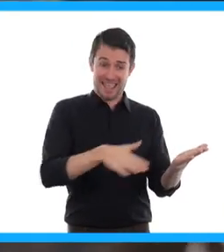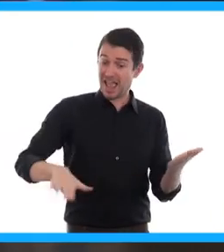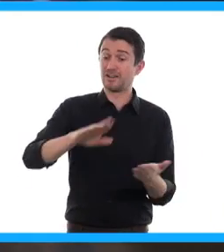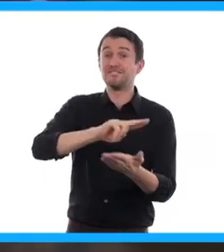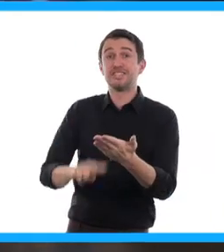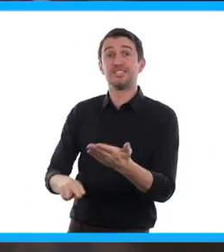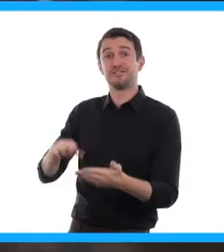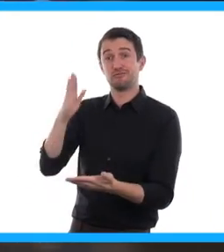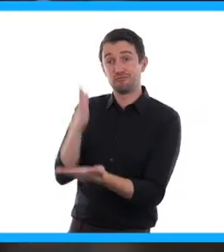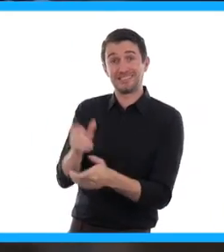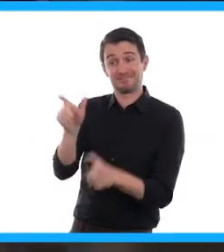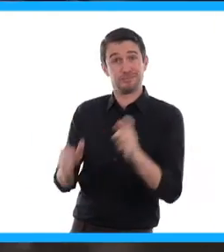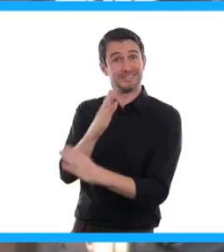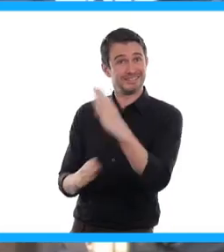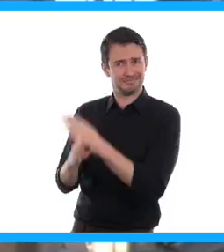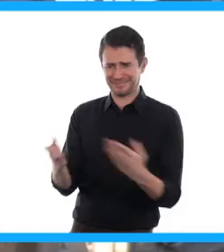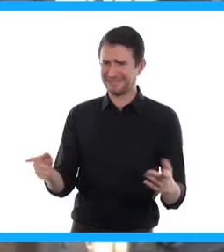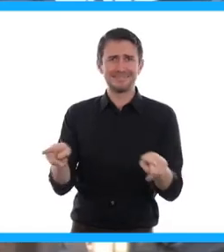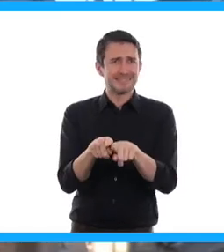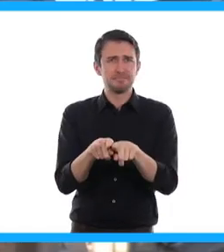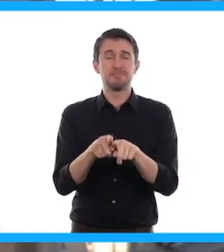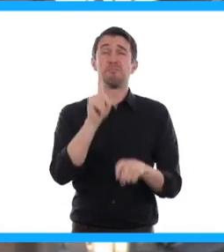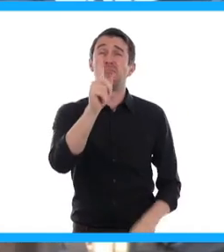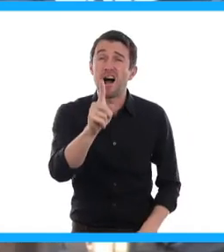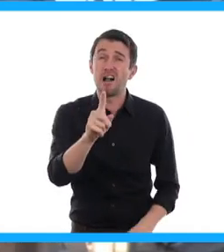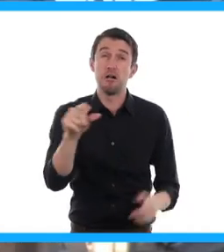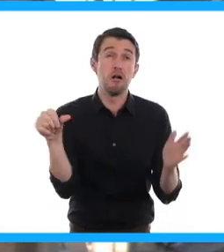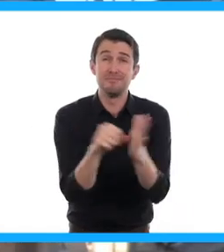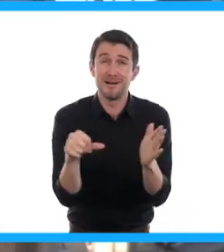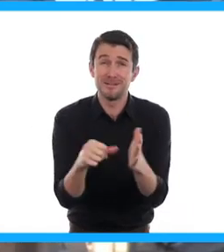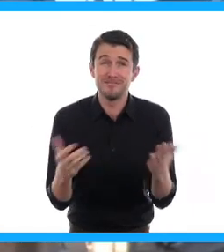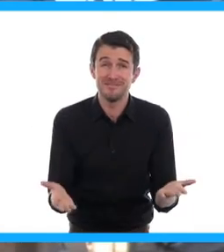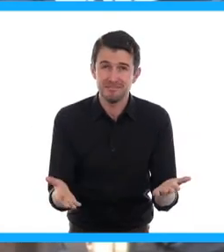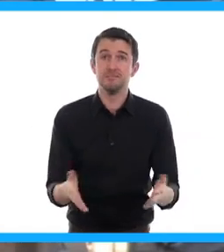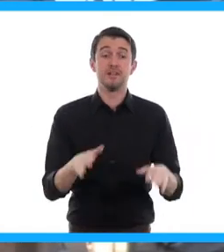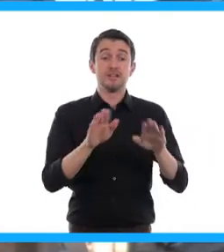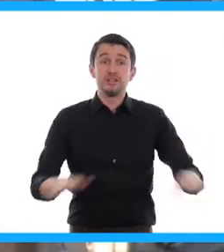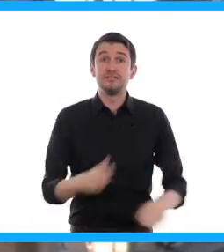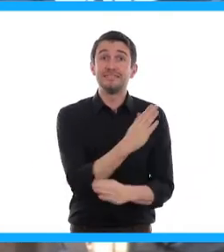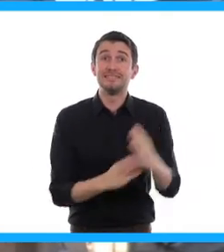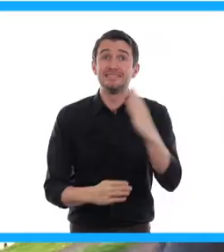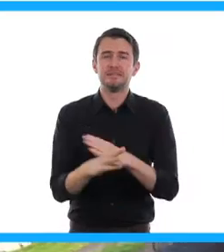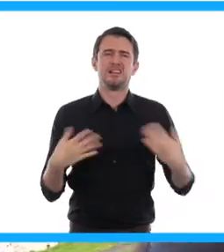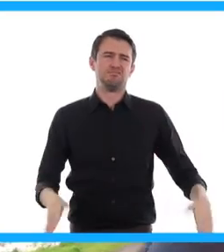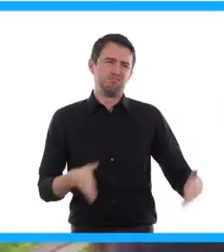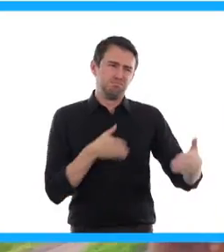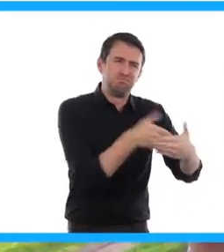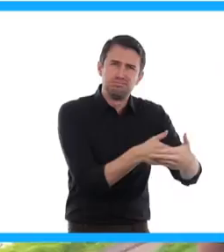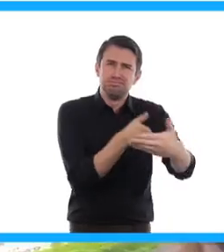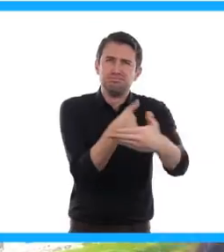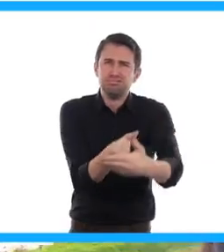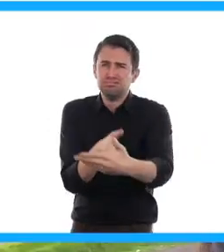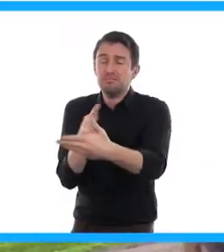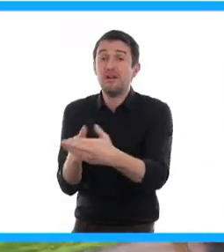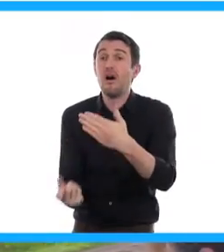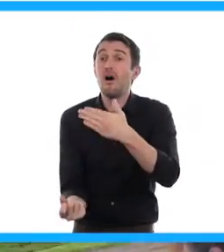of Persons with Disabilities. But the hard truth is that millions of children with disabilities are deprived